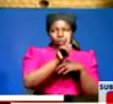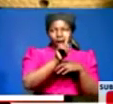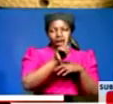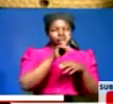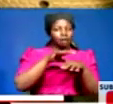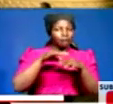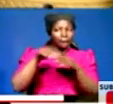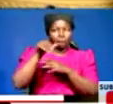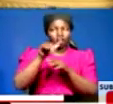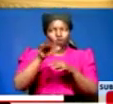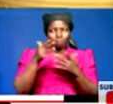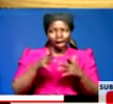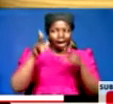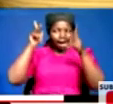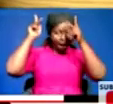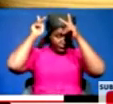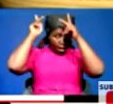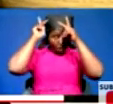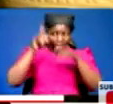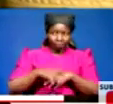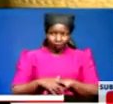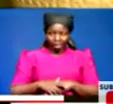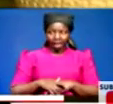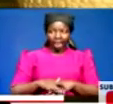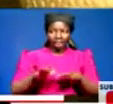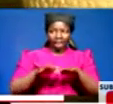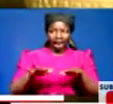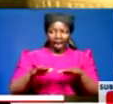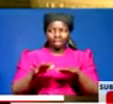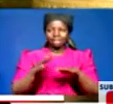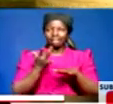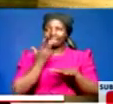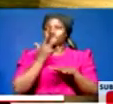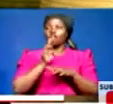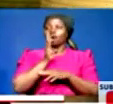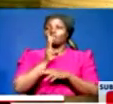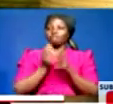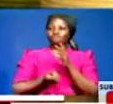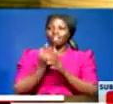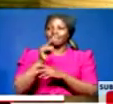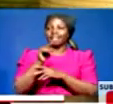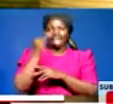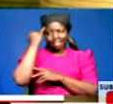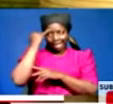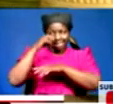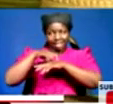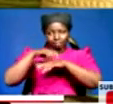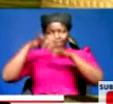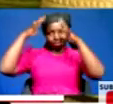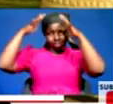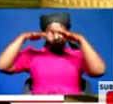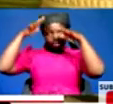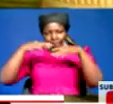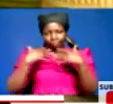Kakamega. The earthen taste of water is what sparked this idea, where you, when it rains, you have that, you smell that